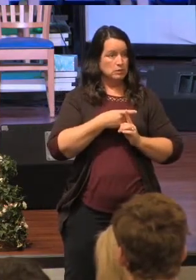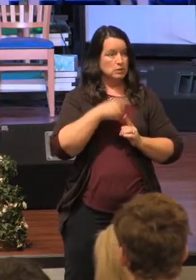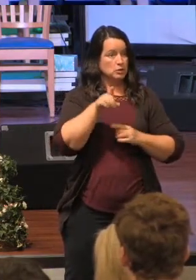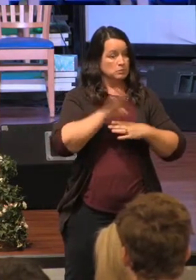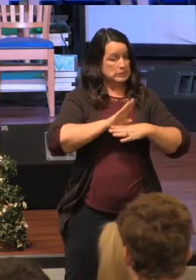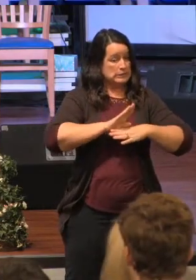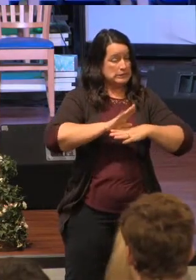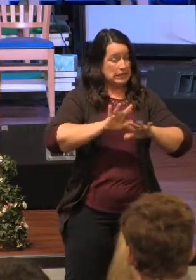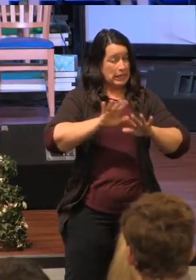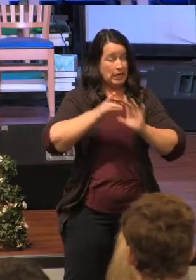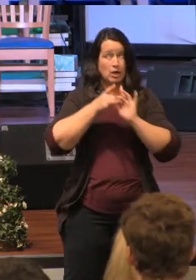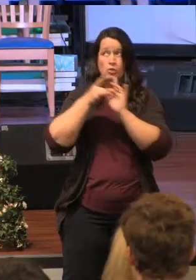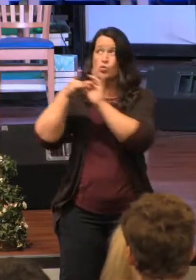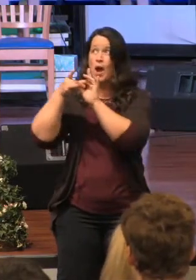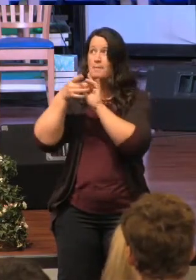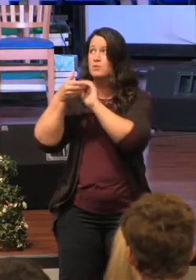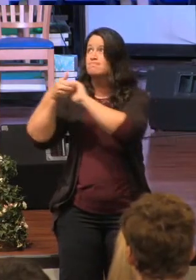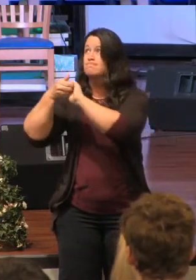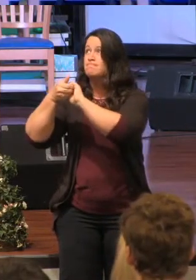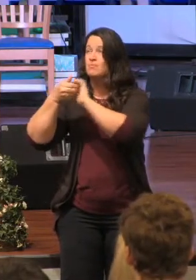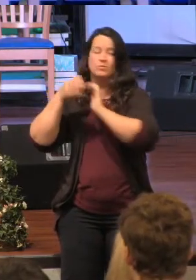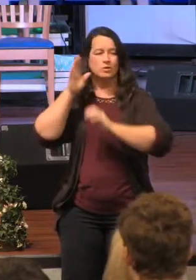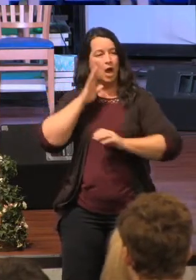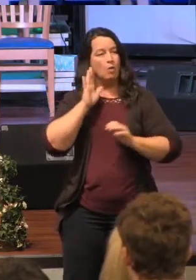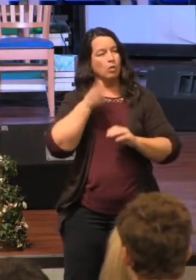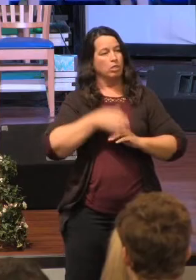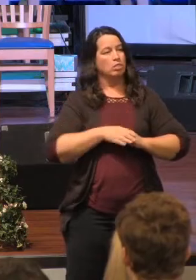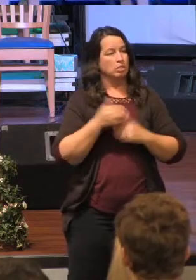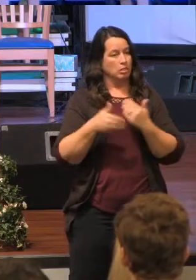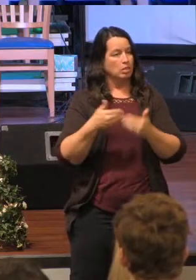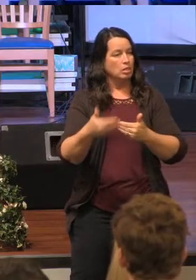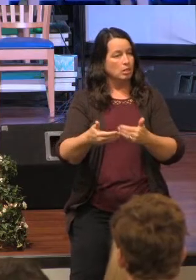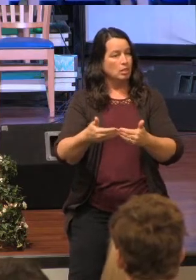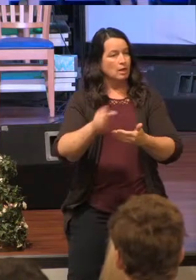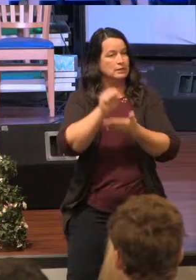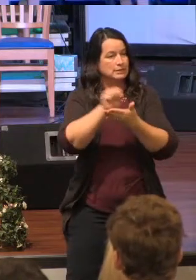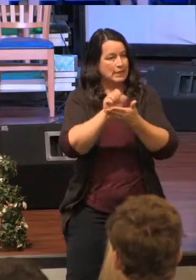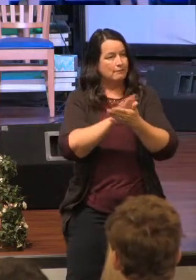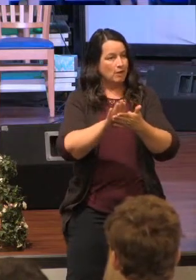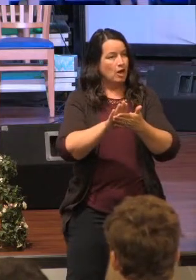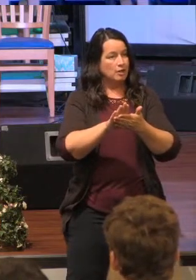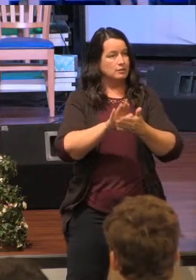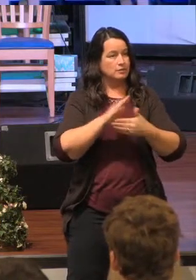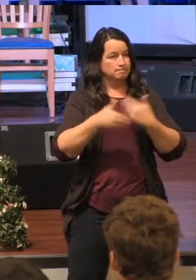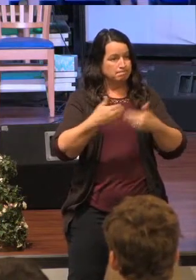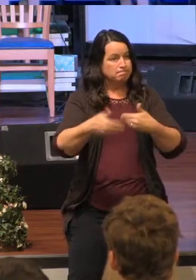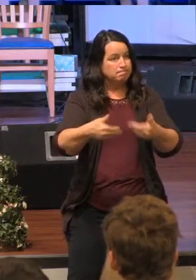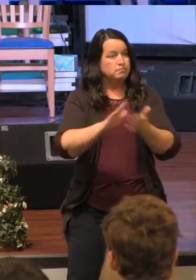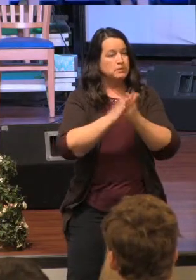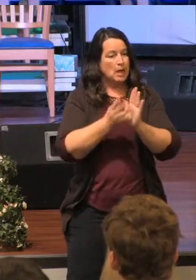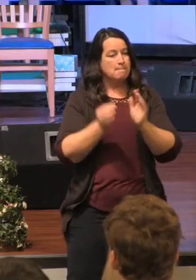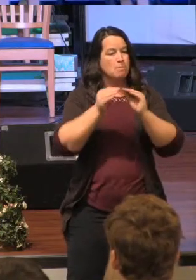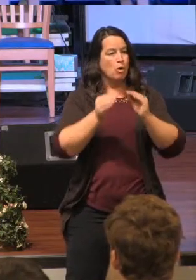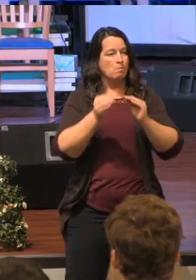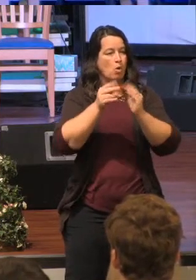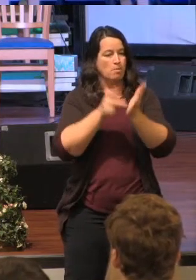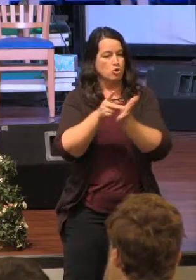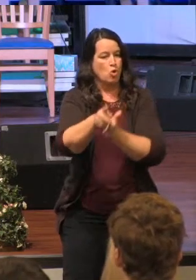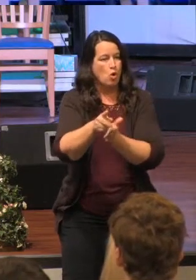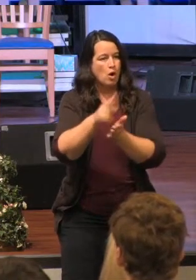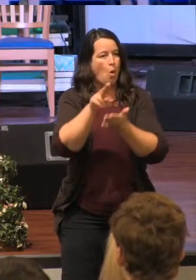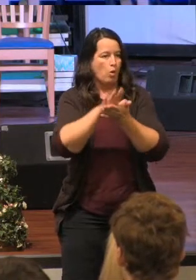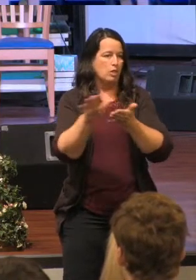busy cooperating with God in your sanctification. You will be, this is a verb form there, purifies. You're cooperating with God, and that root word there is